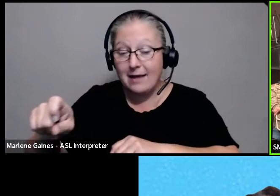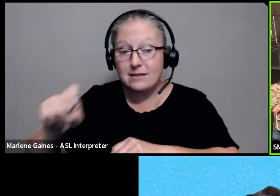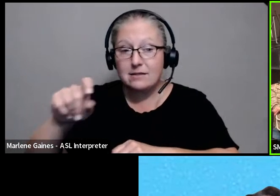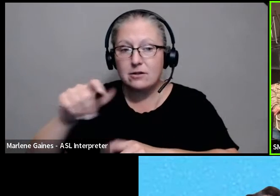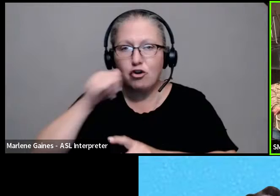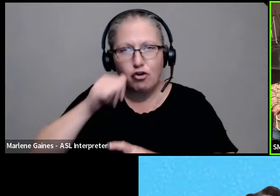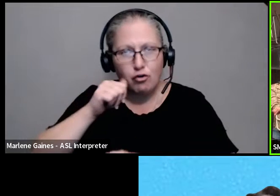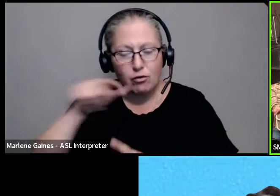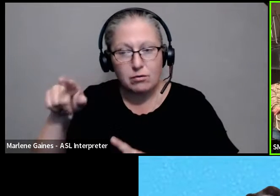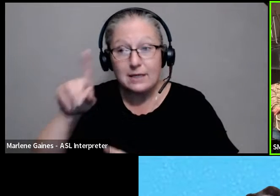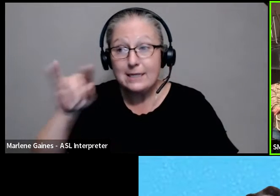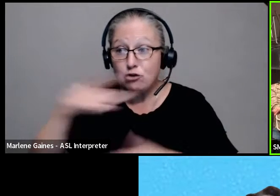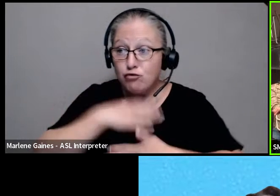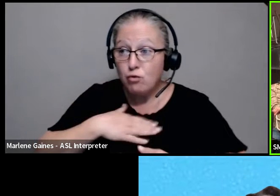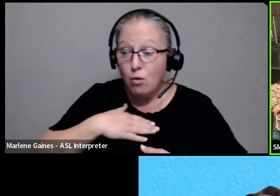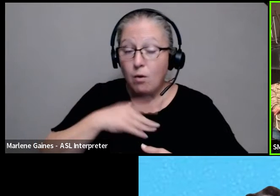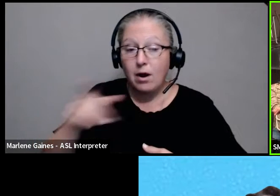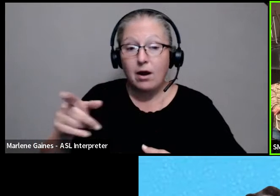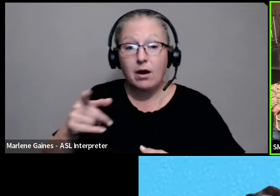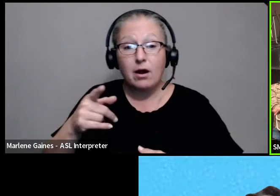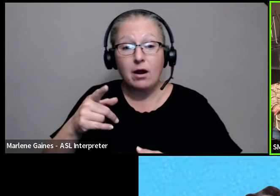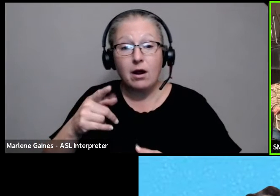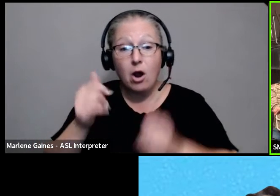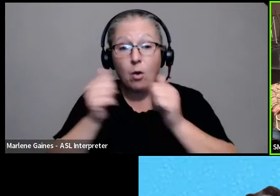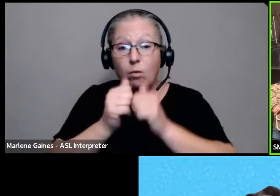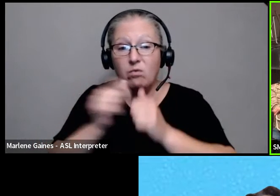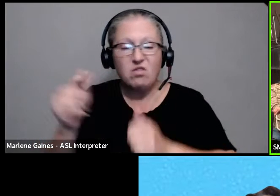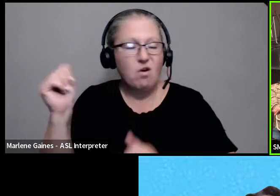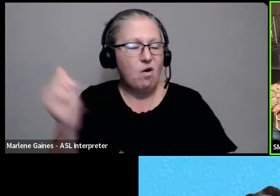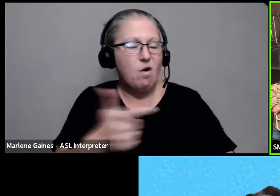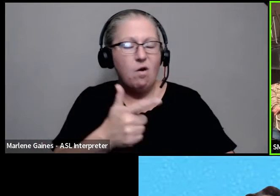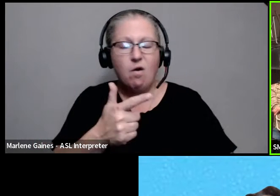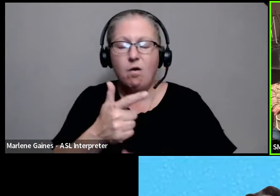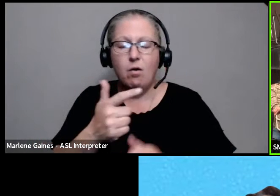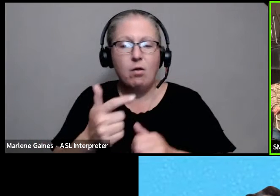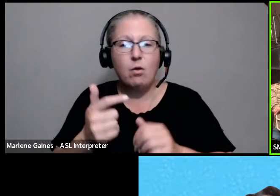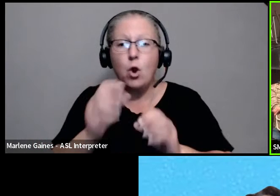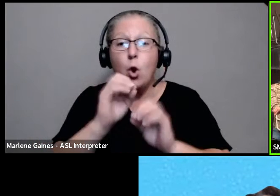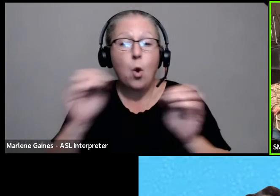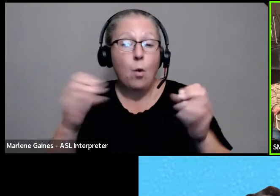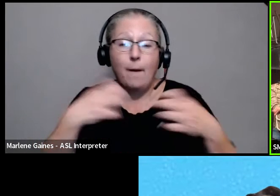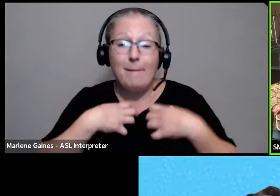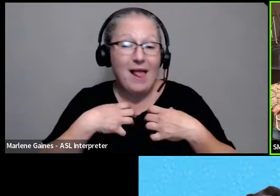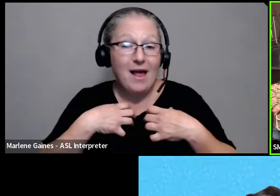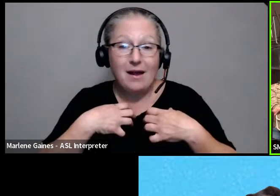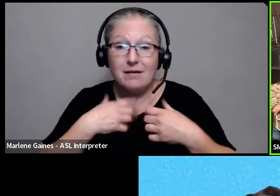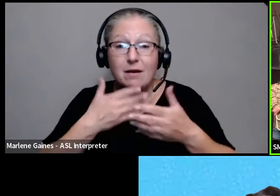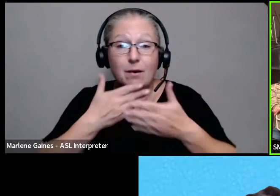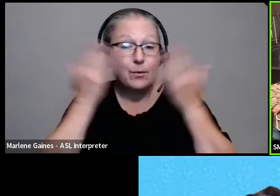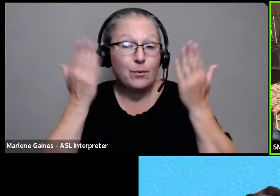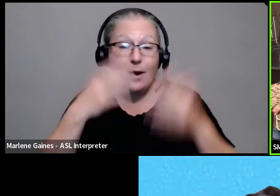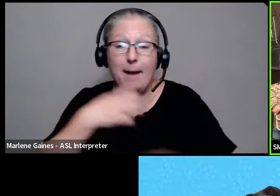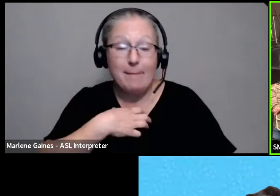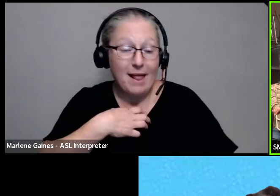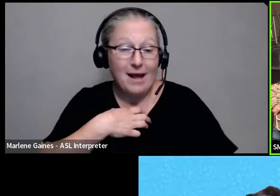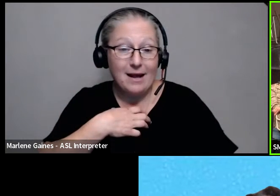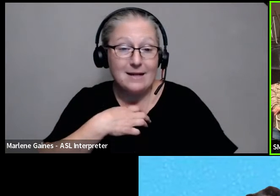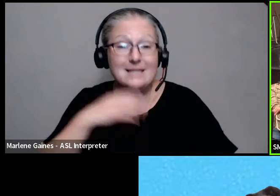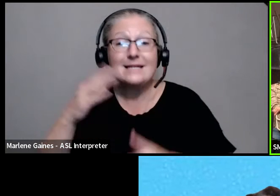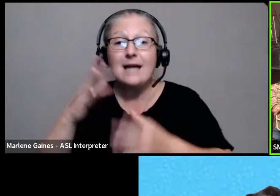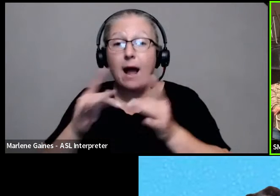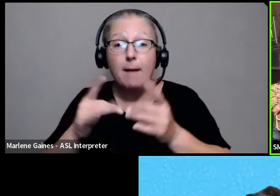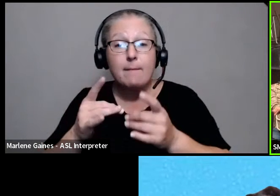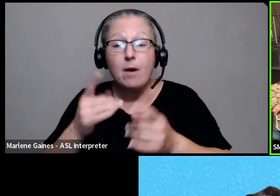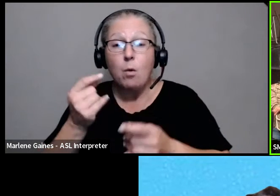girls, did you enjoy it? Would you have it? Without a doubt, we had no complaints, 0 complaints. In fact, some of the comments